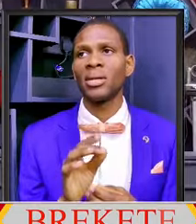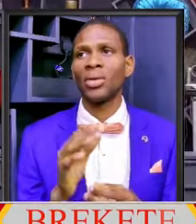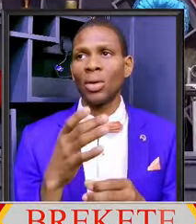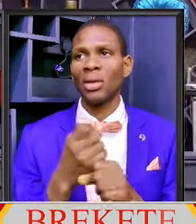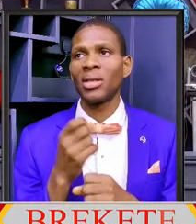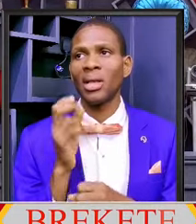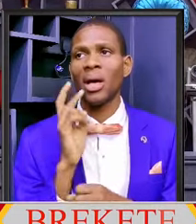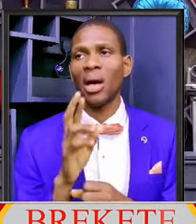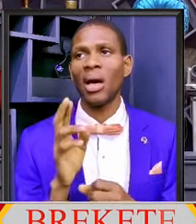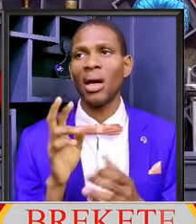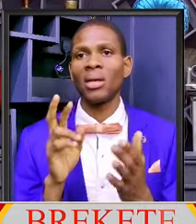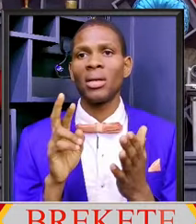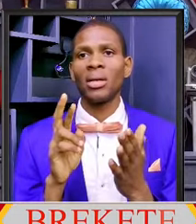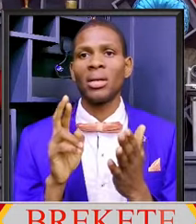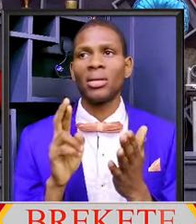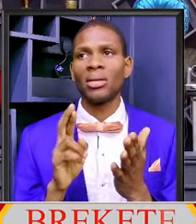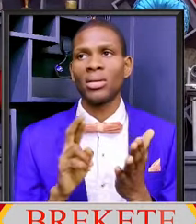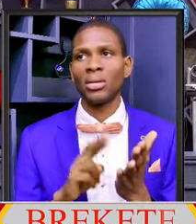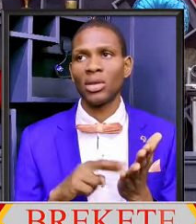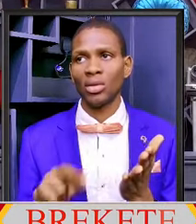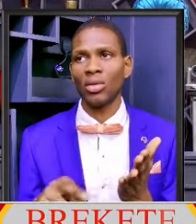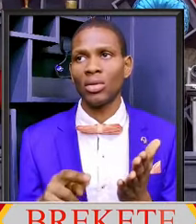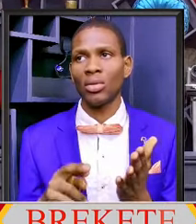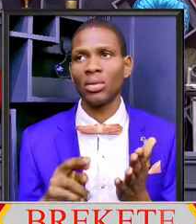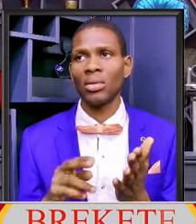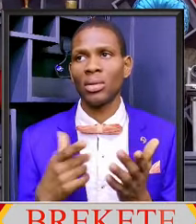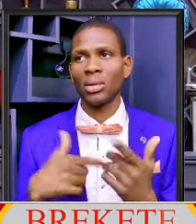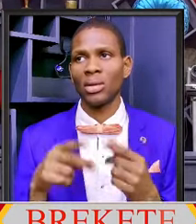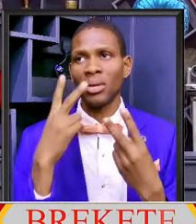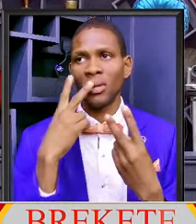the result, Mekwis.